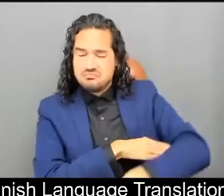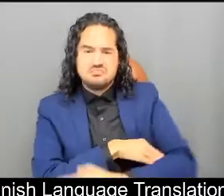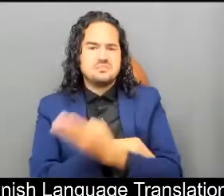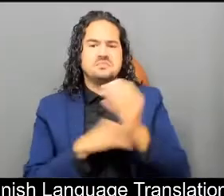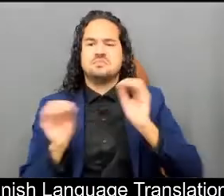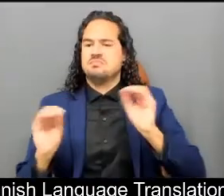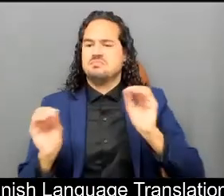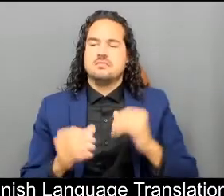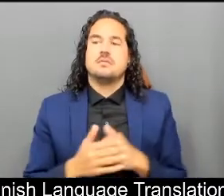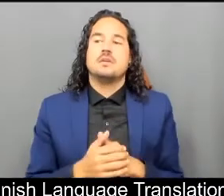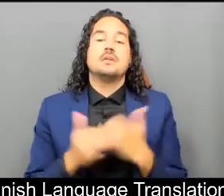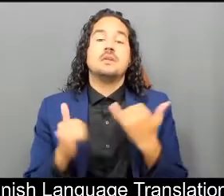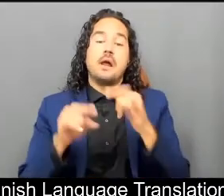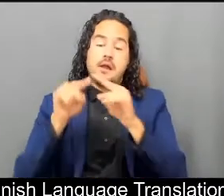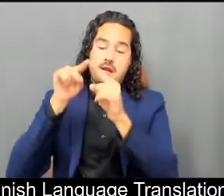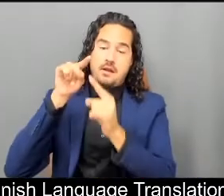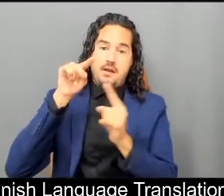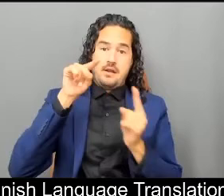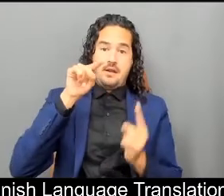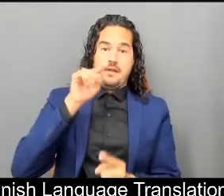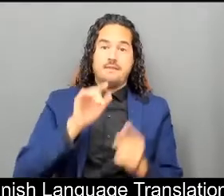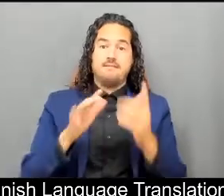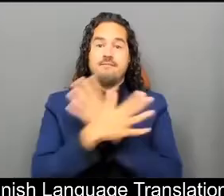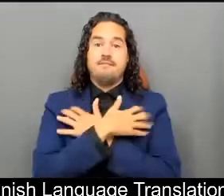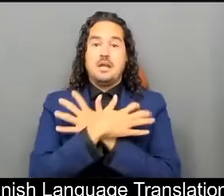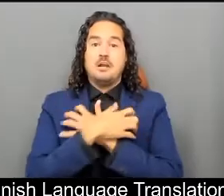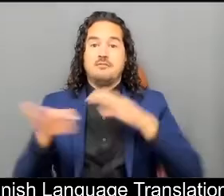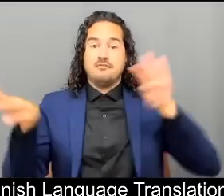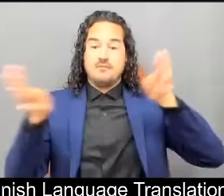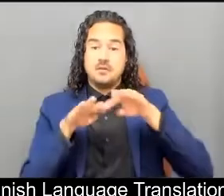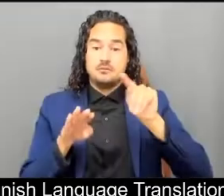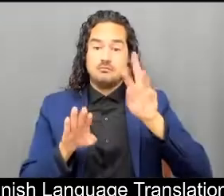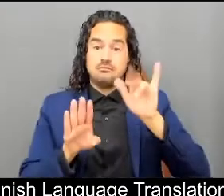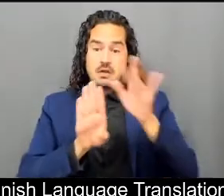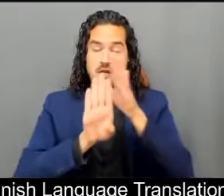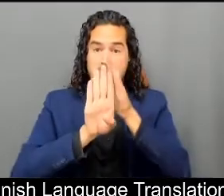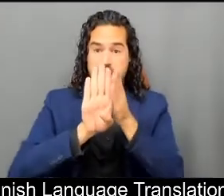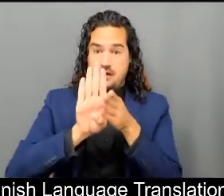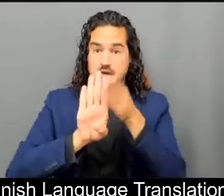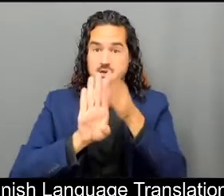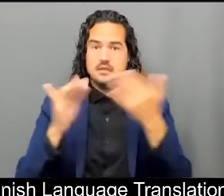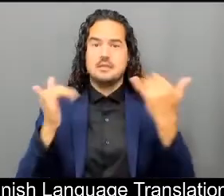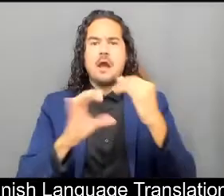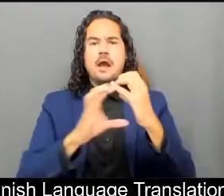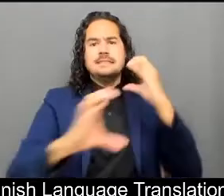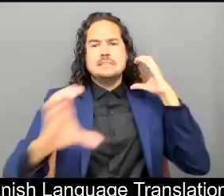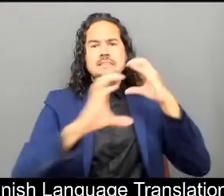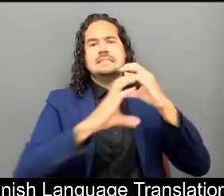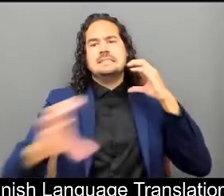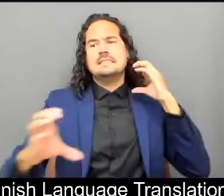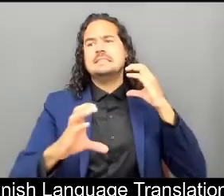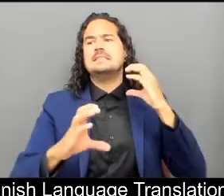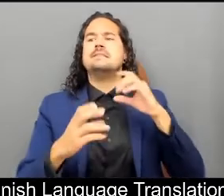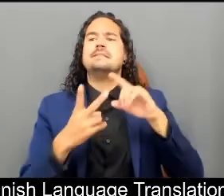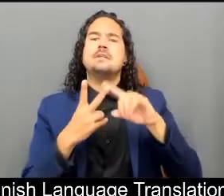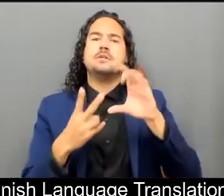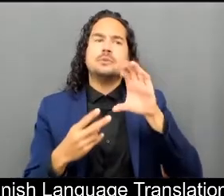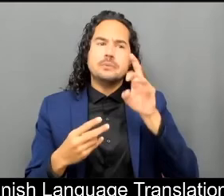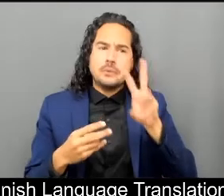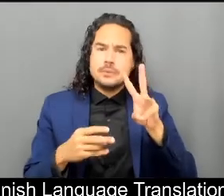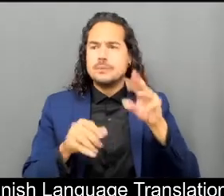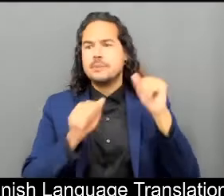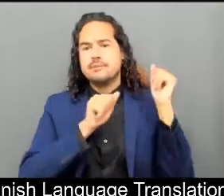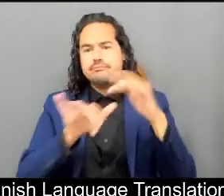in that area. The crews continue to monitor that and do mop up along the line to make sure we don't